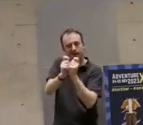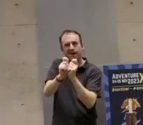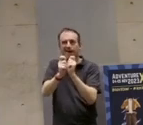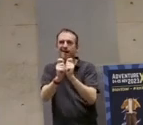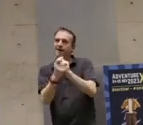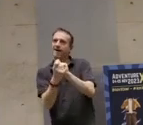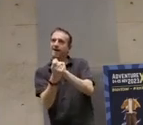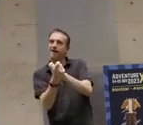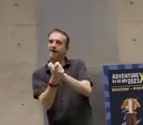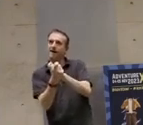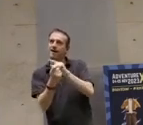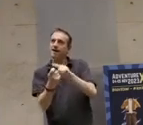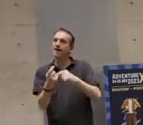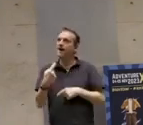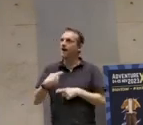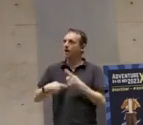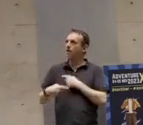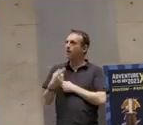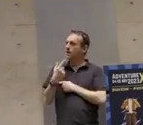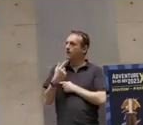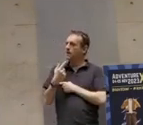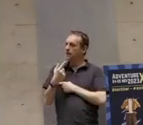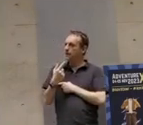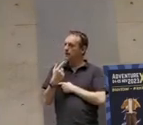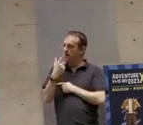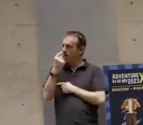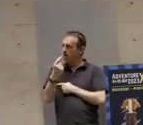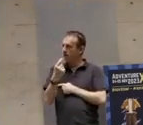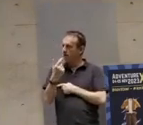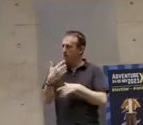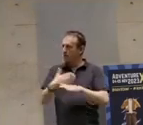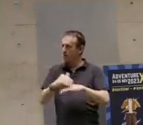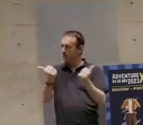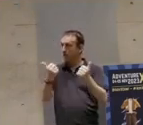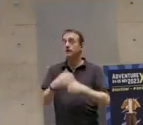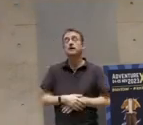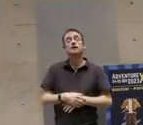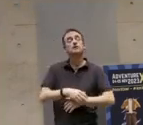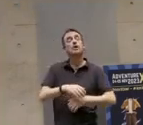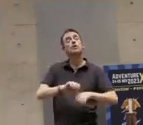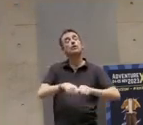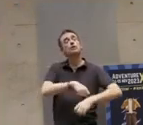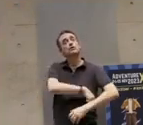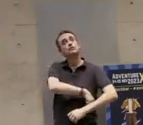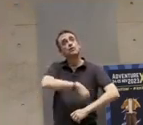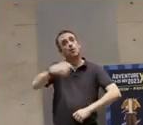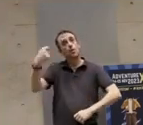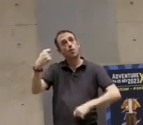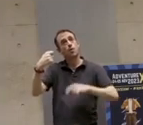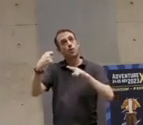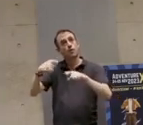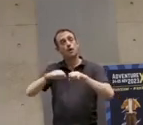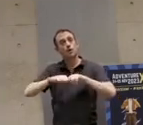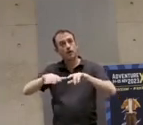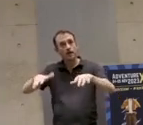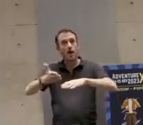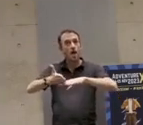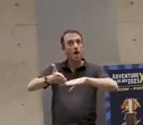we were able to do that pretty effectively. Broken Sword launches in early 2024.